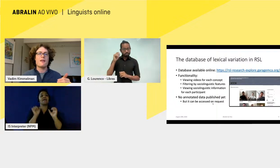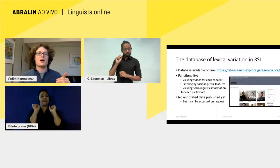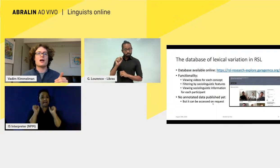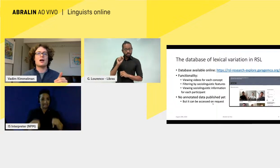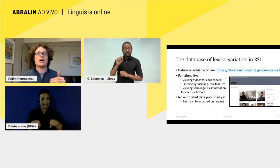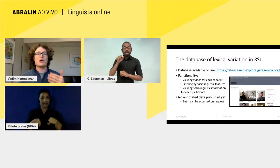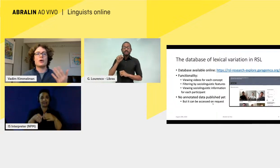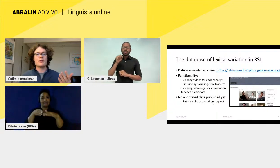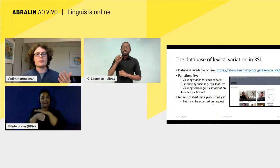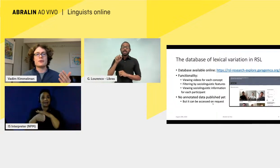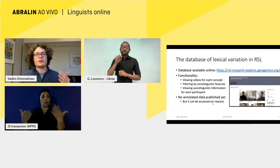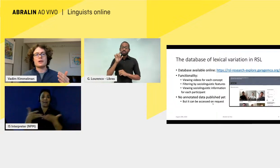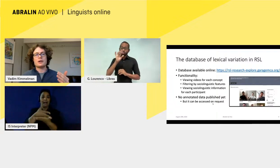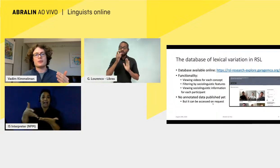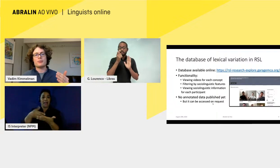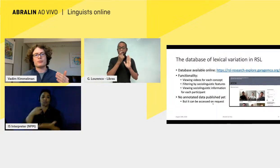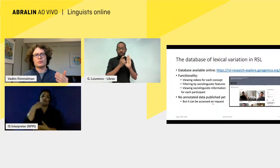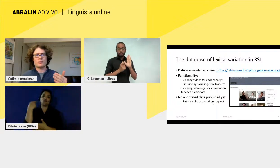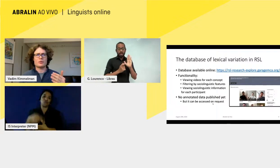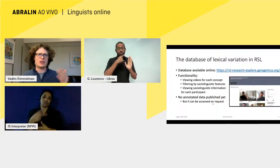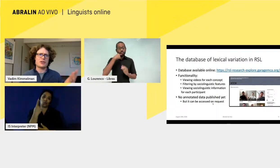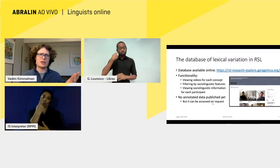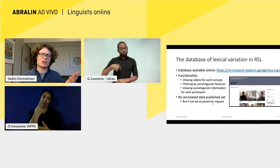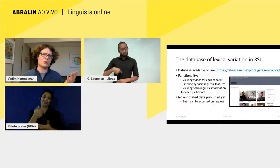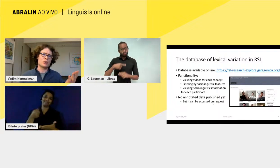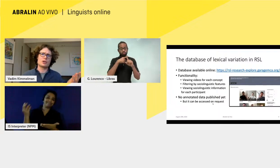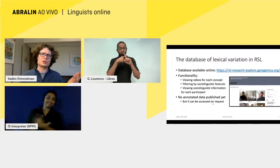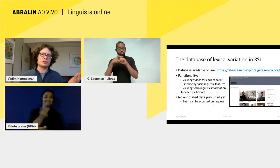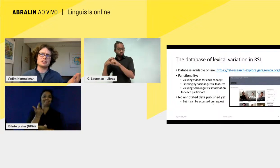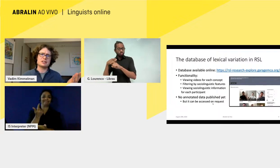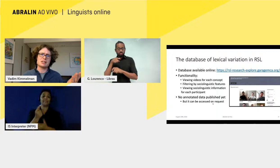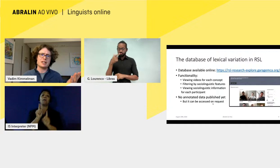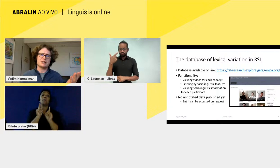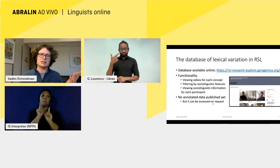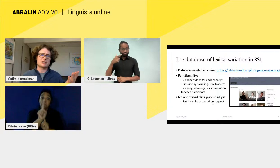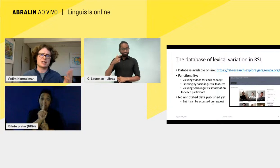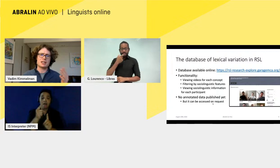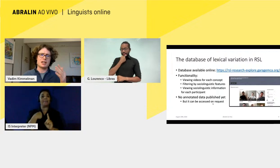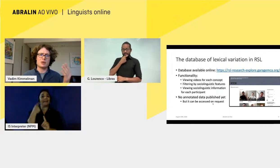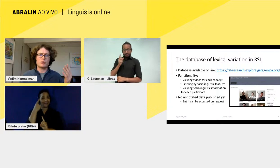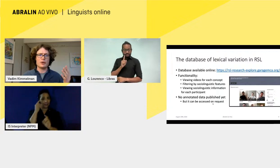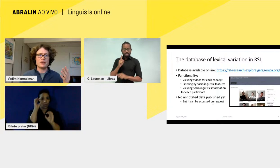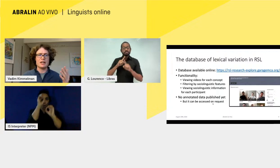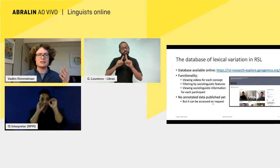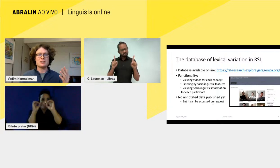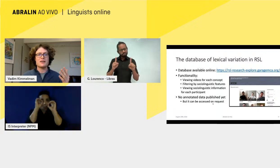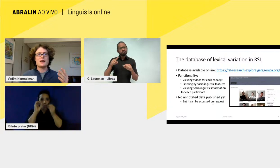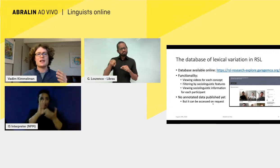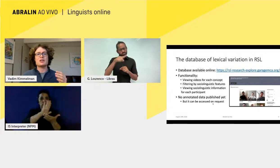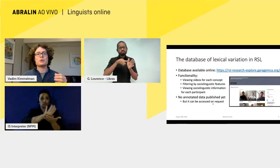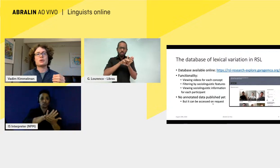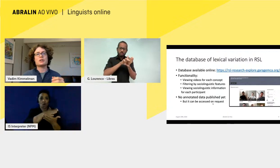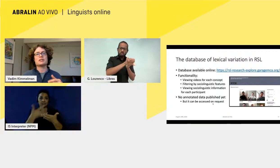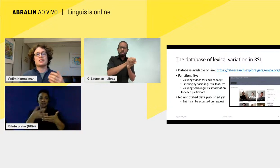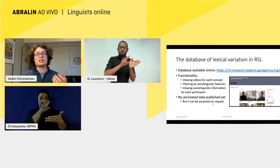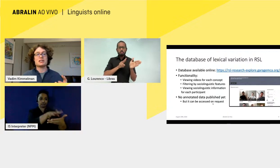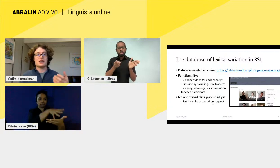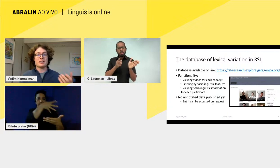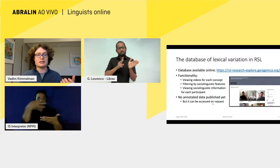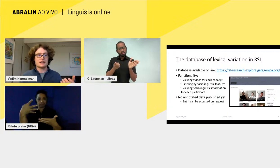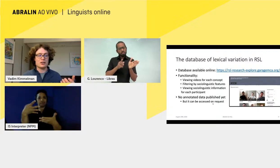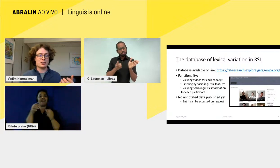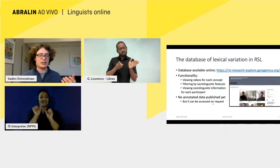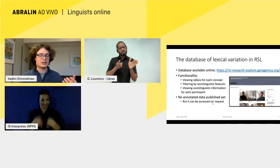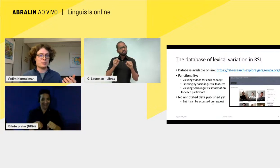Russian. However, I think Google Translate can help with that, and because it